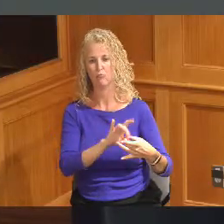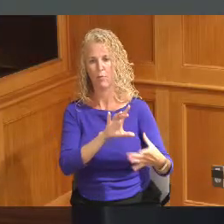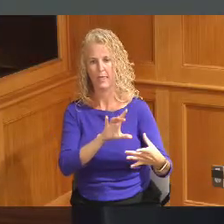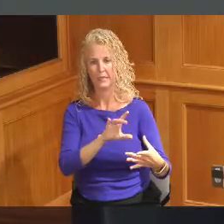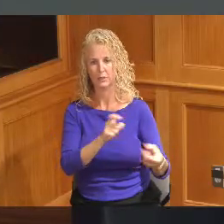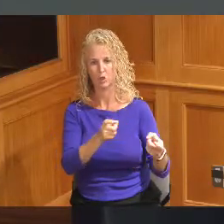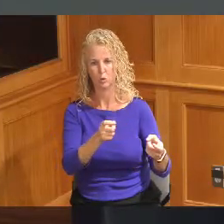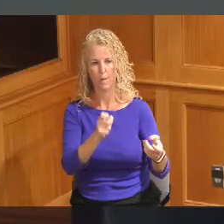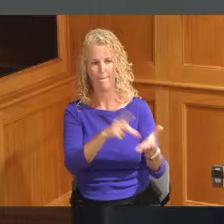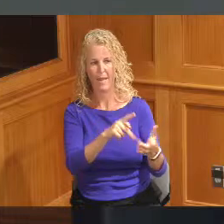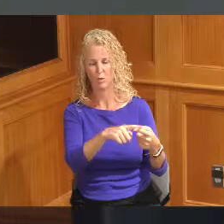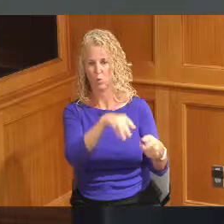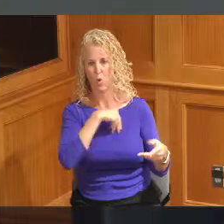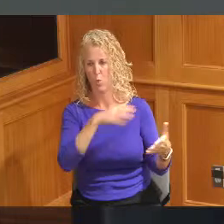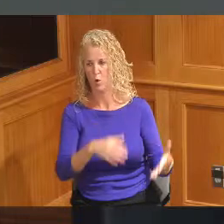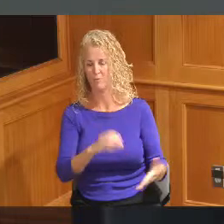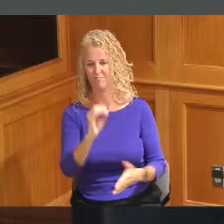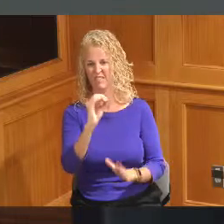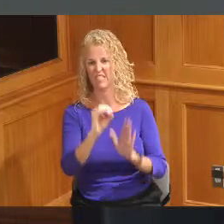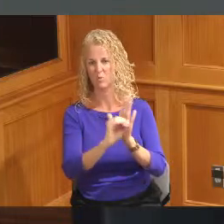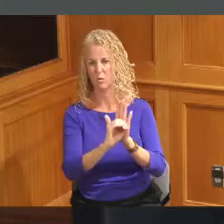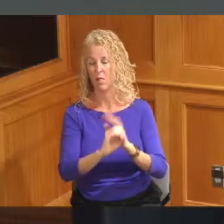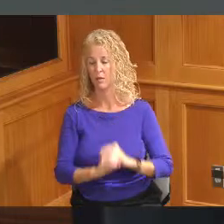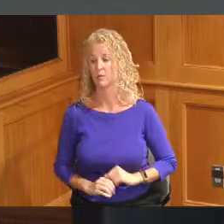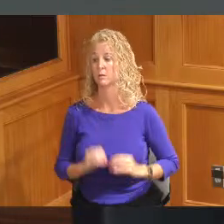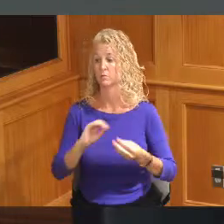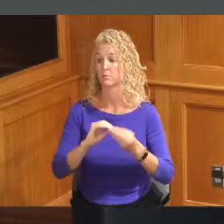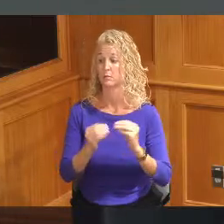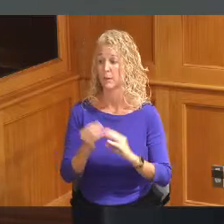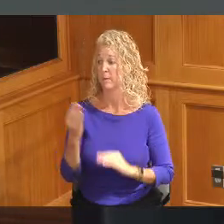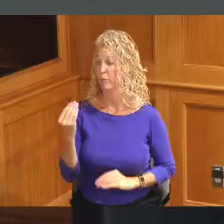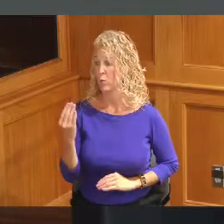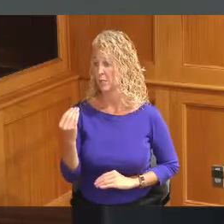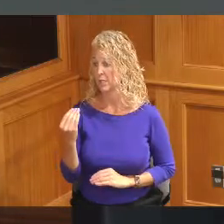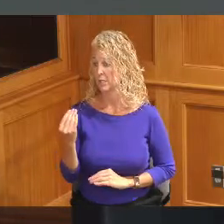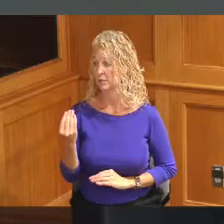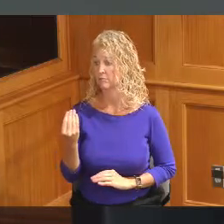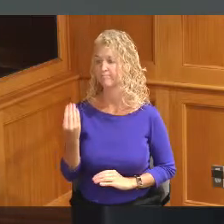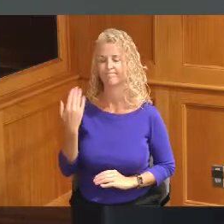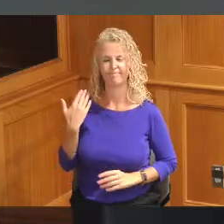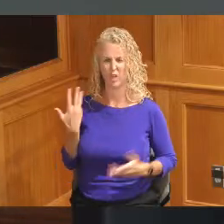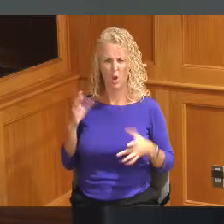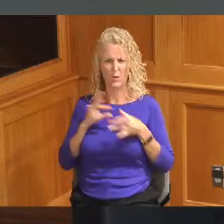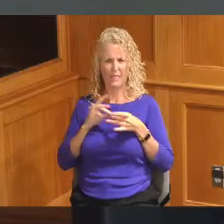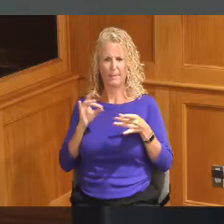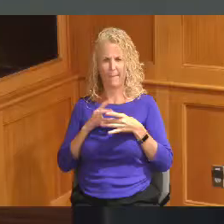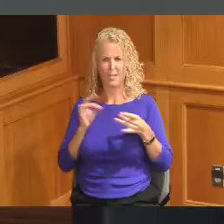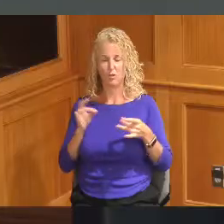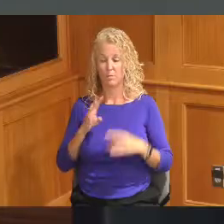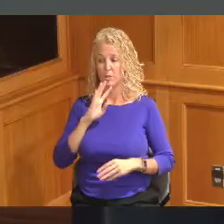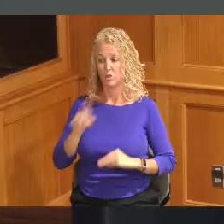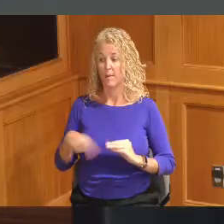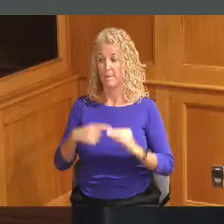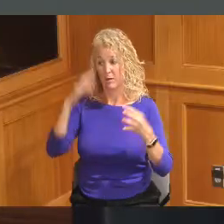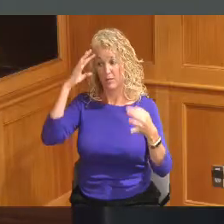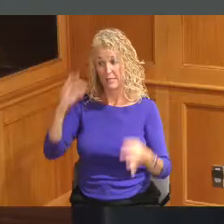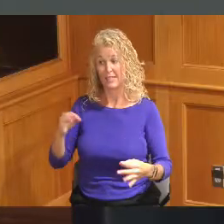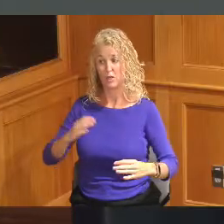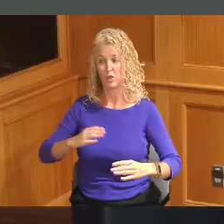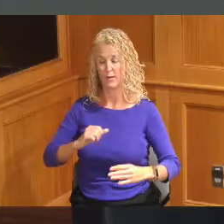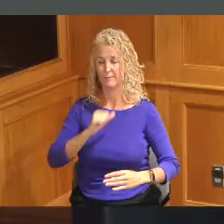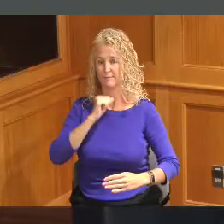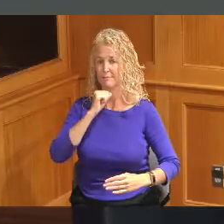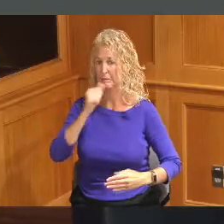easements, $0 associated with that. Item 14, this was referred to earlier. This is a resolution prohibiting